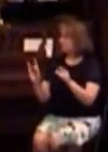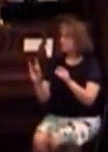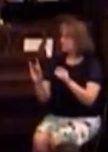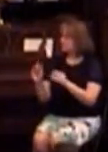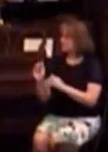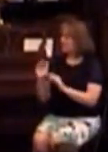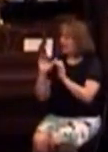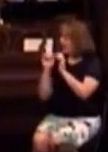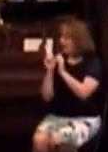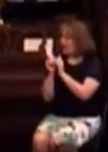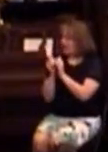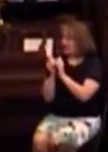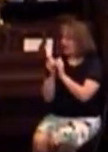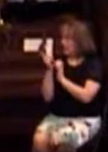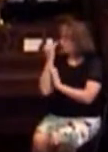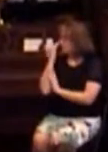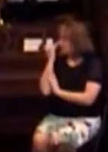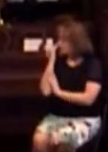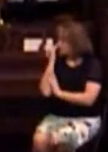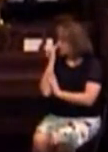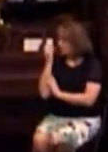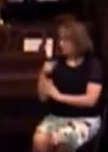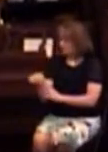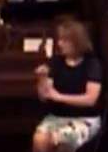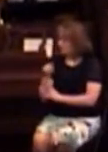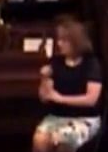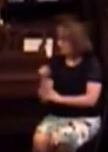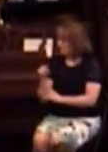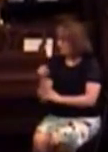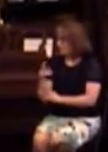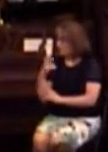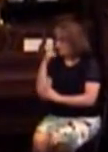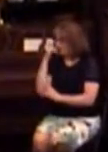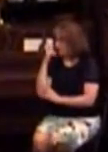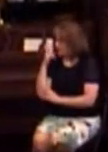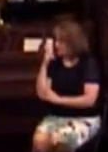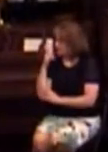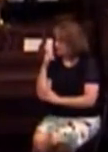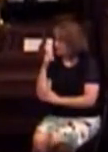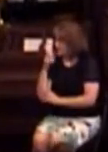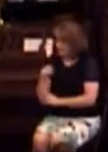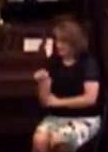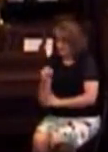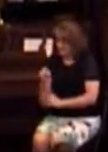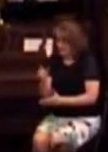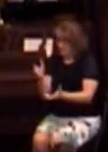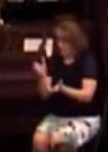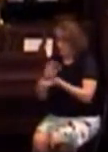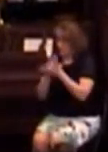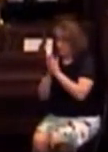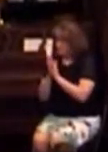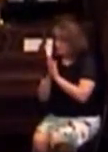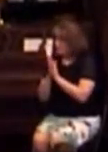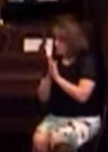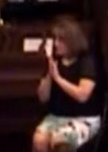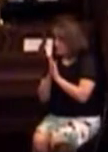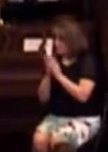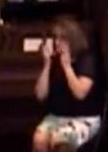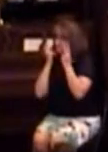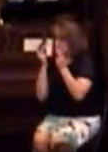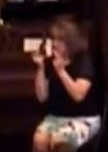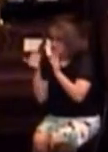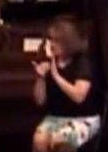they wanted to be able to see? Very much so. Listen to it again. Two blind guys followed